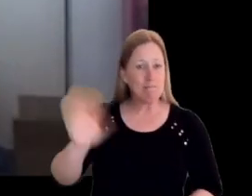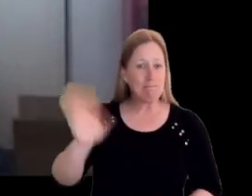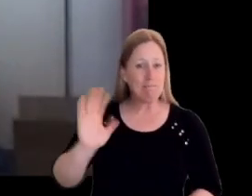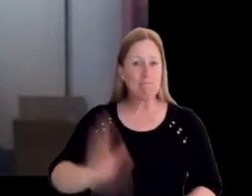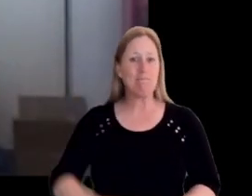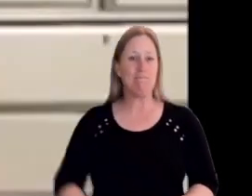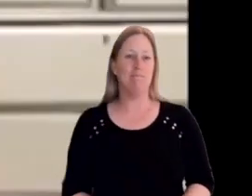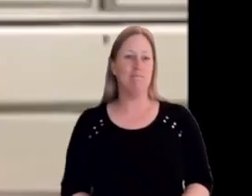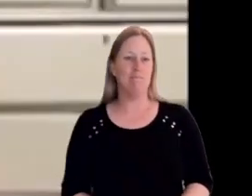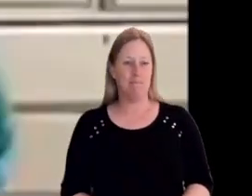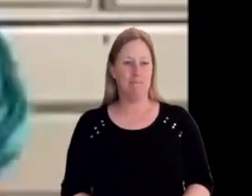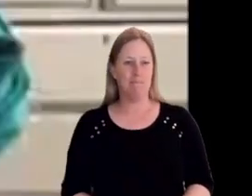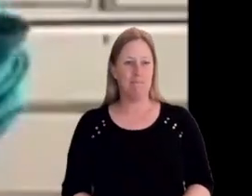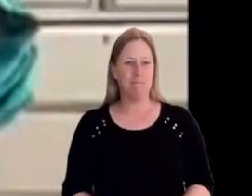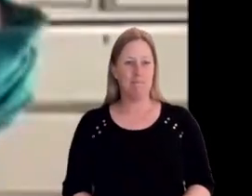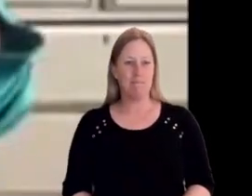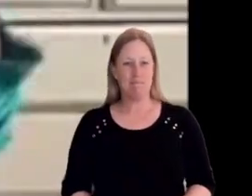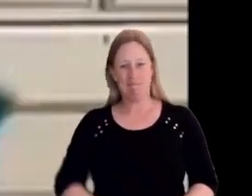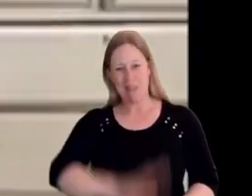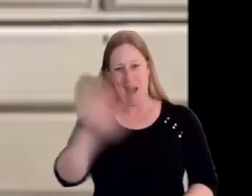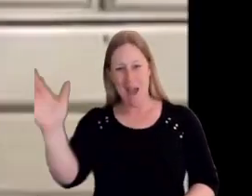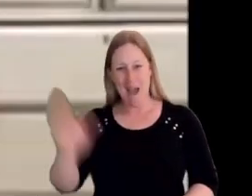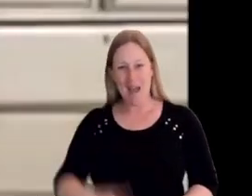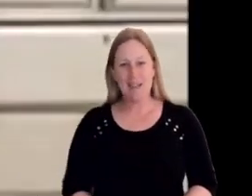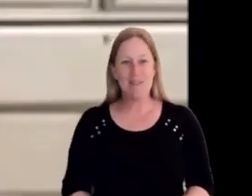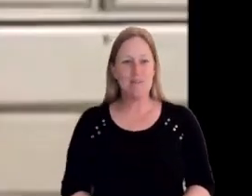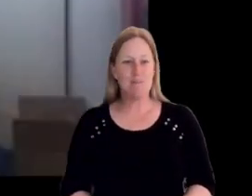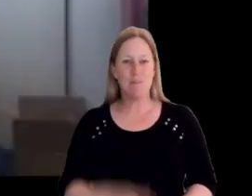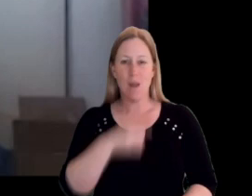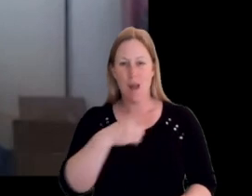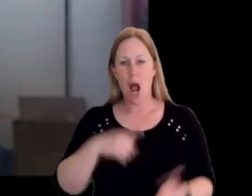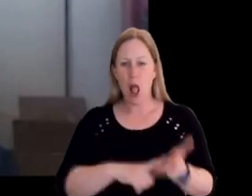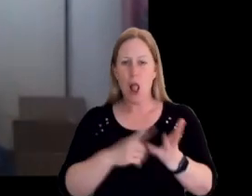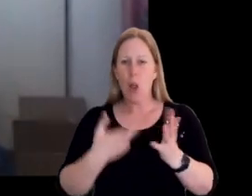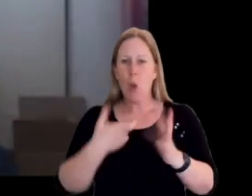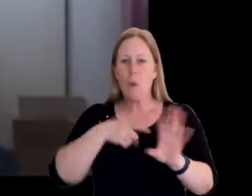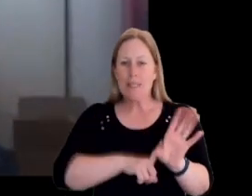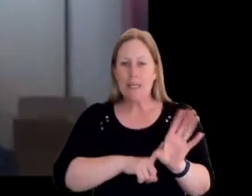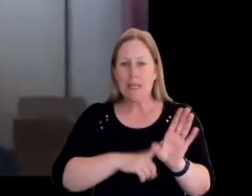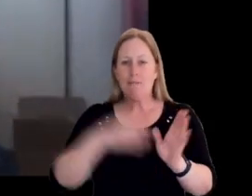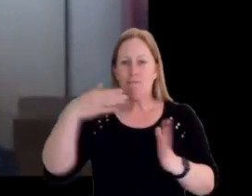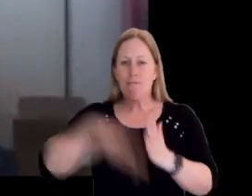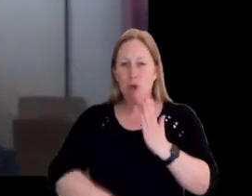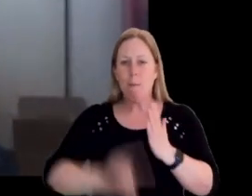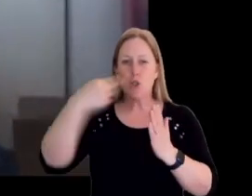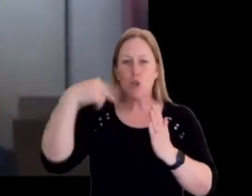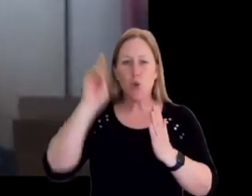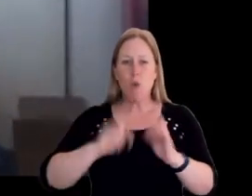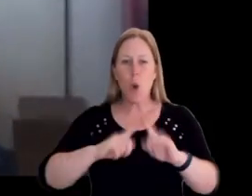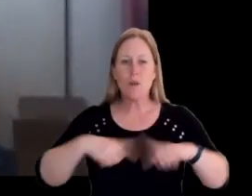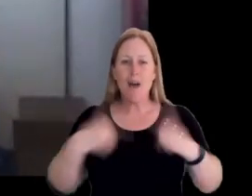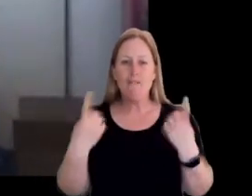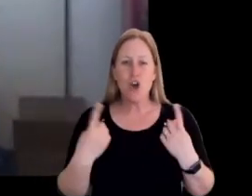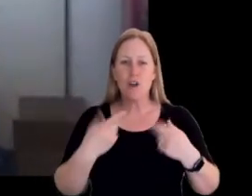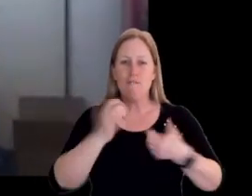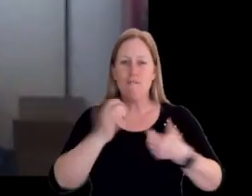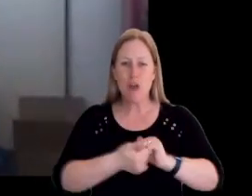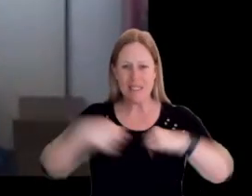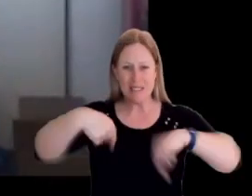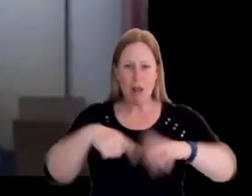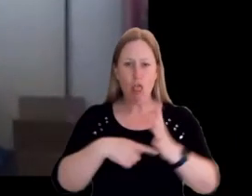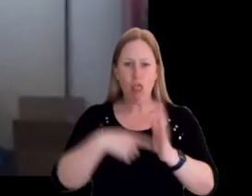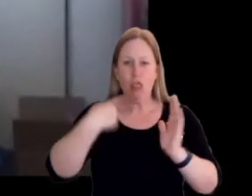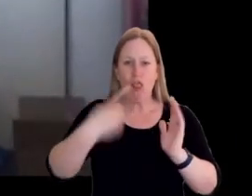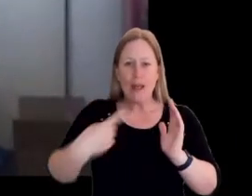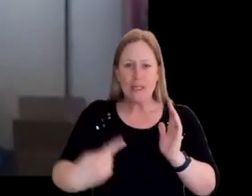to give everyone a wave? Hey! Hi. So Lucy is from Neurodivergent Friends of Thanet, which